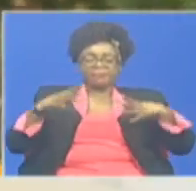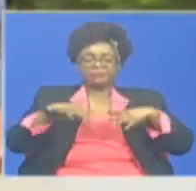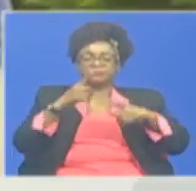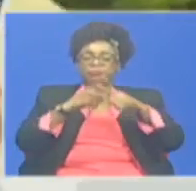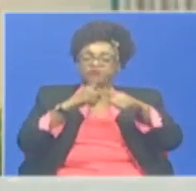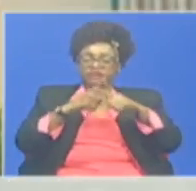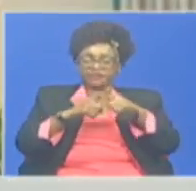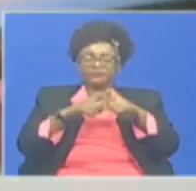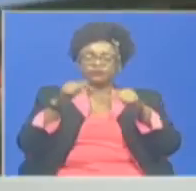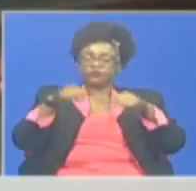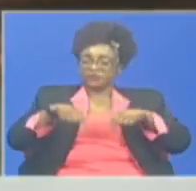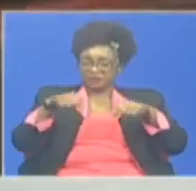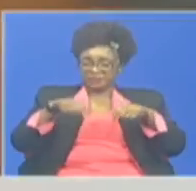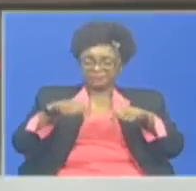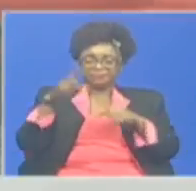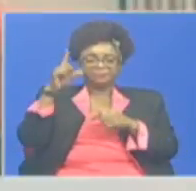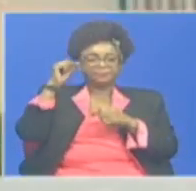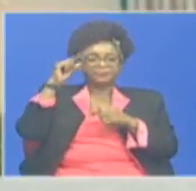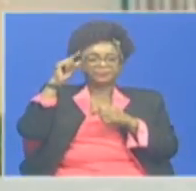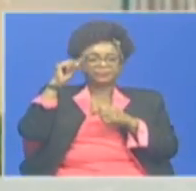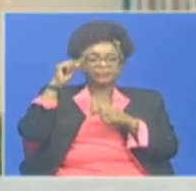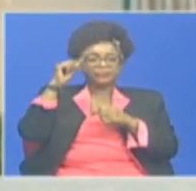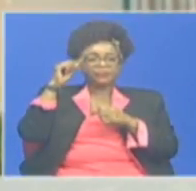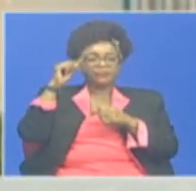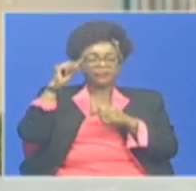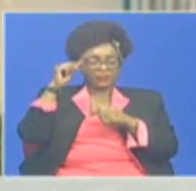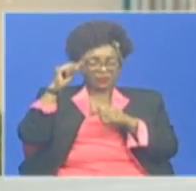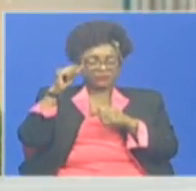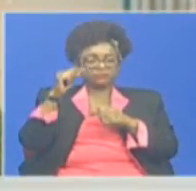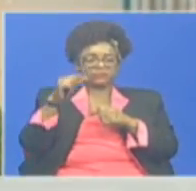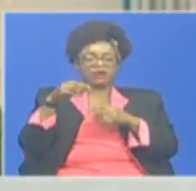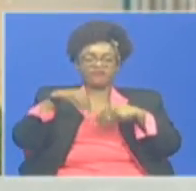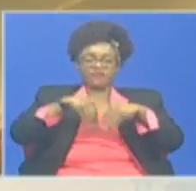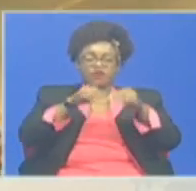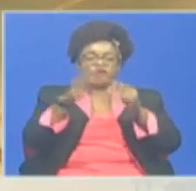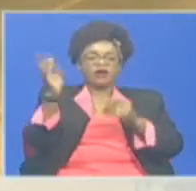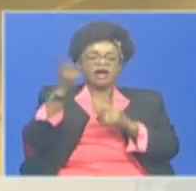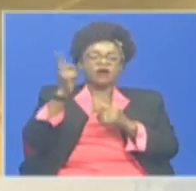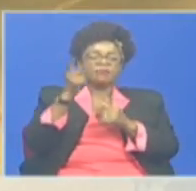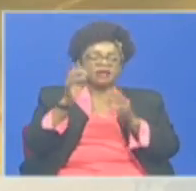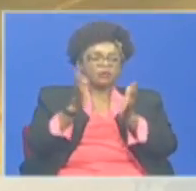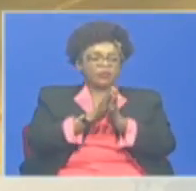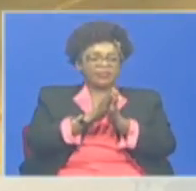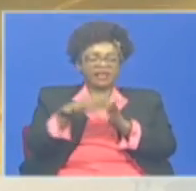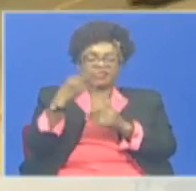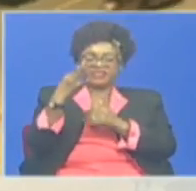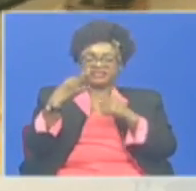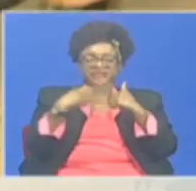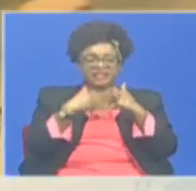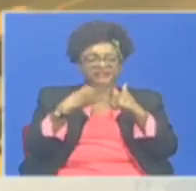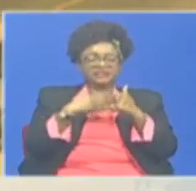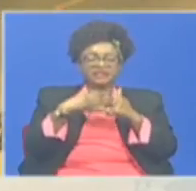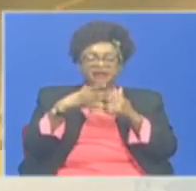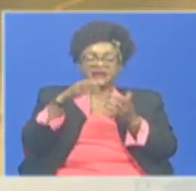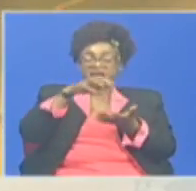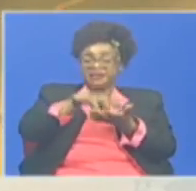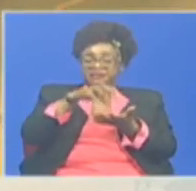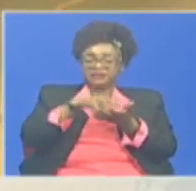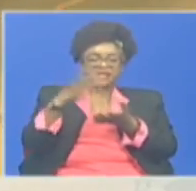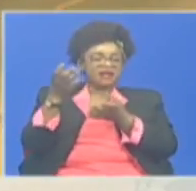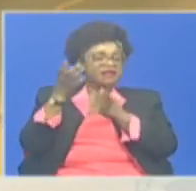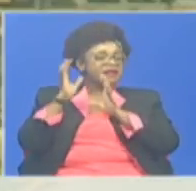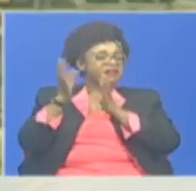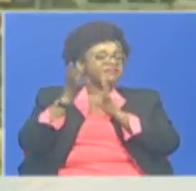virus. Mombasa trails Nairobi in the number of infections with a total of 38 cases. Kilifi County has